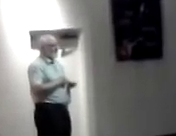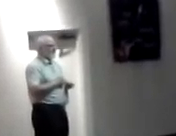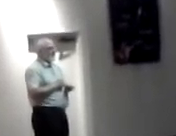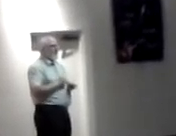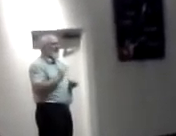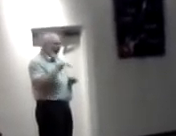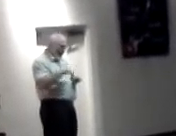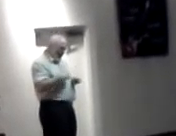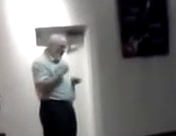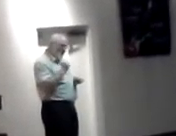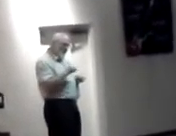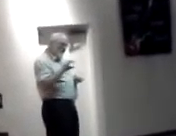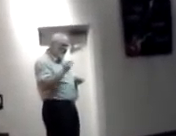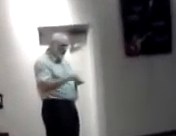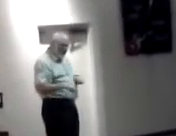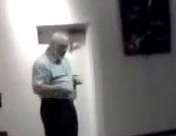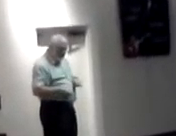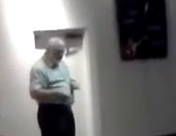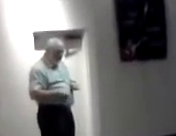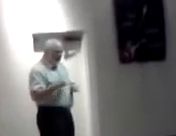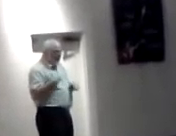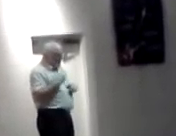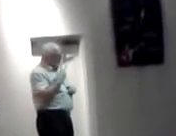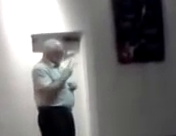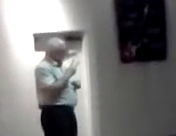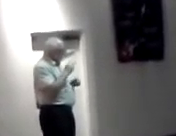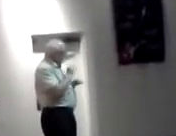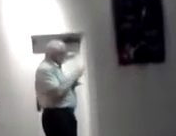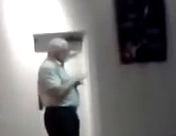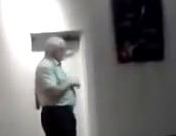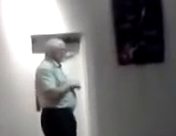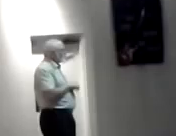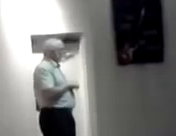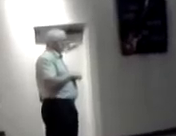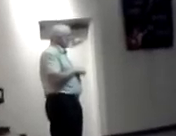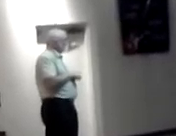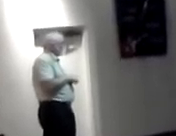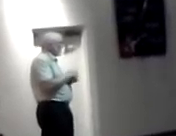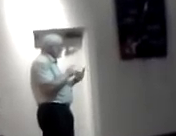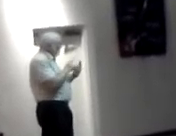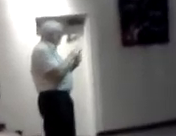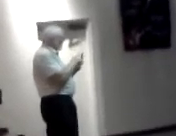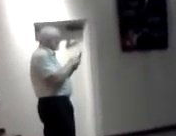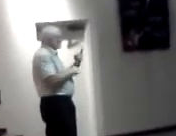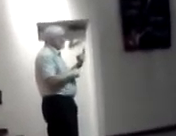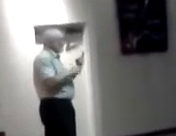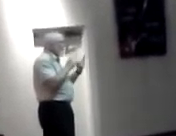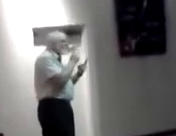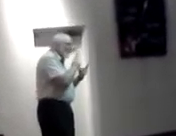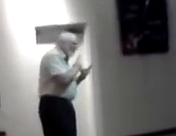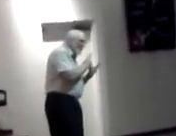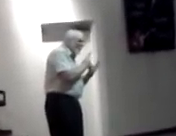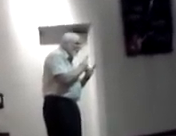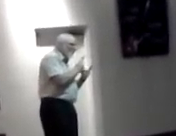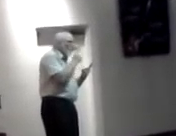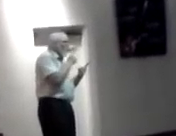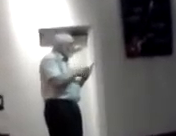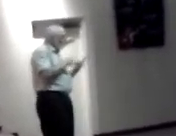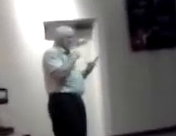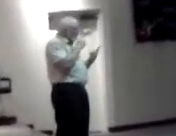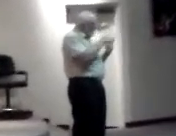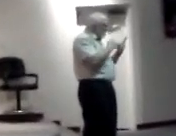So how can we do that? I got two suggestions for you. Number one, be careful about